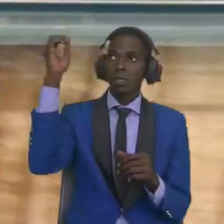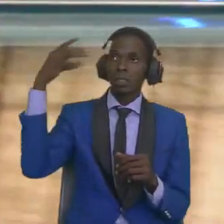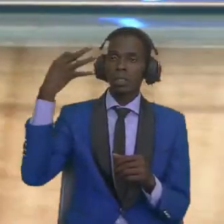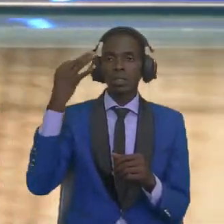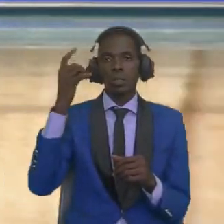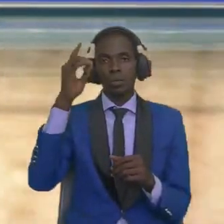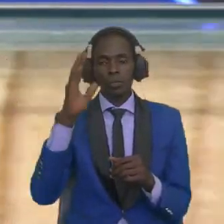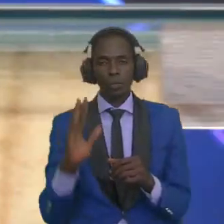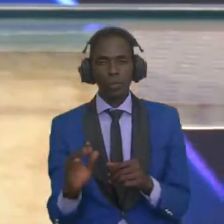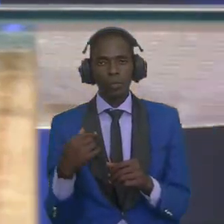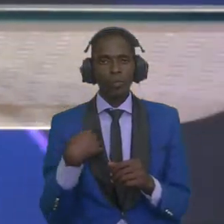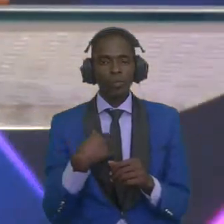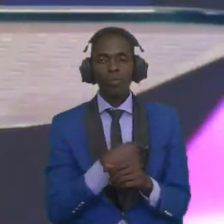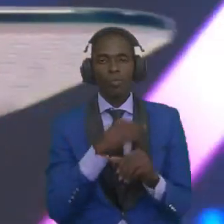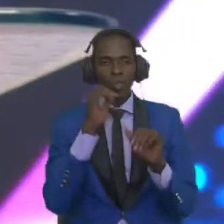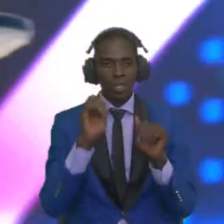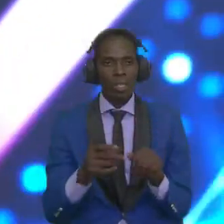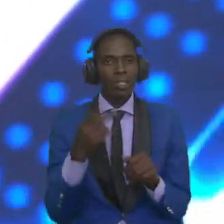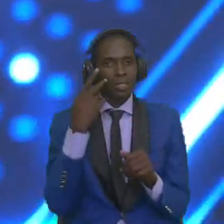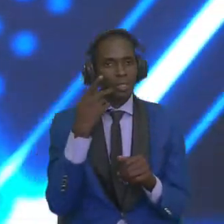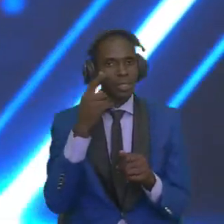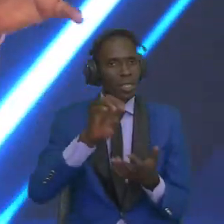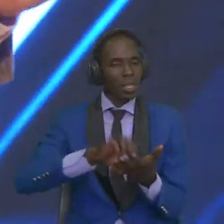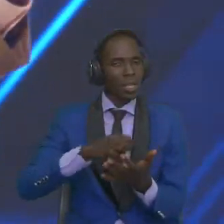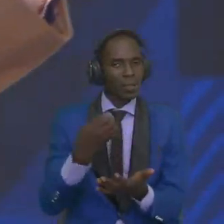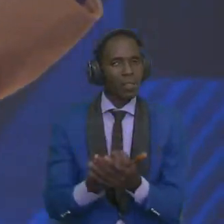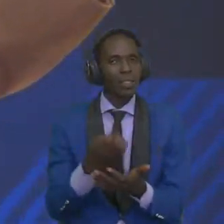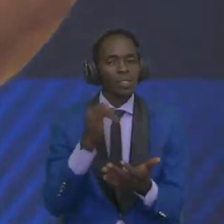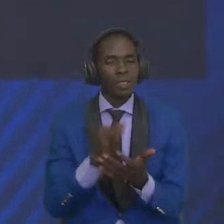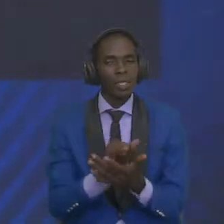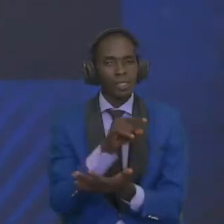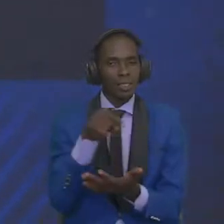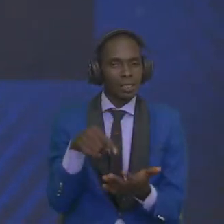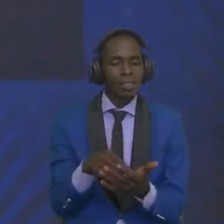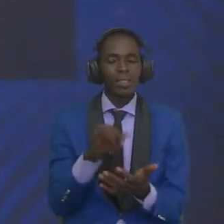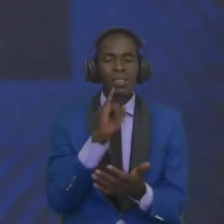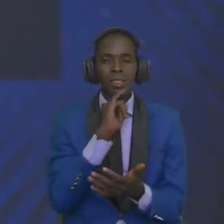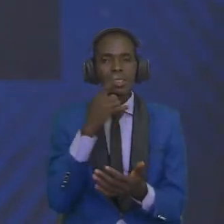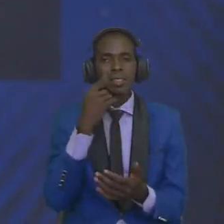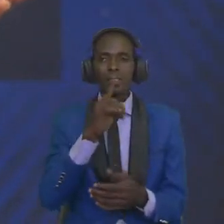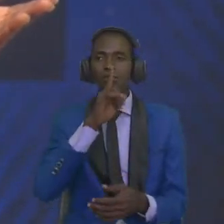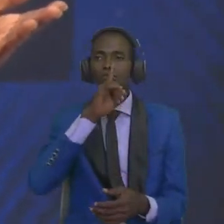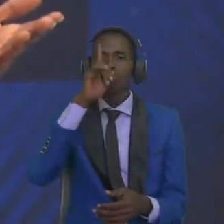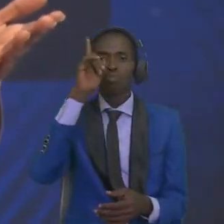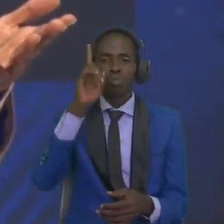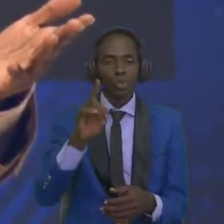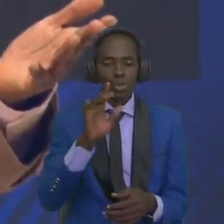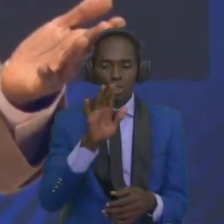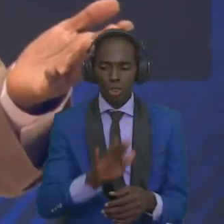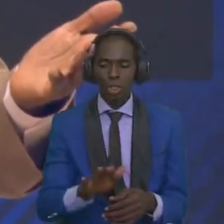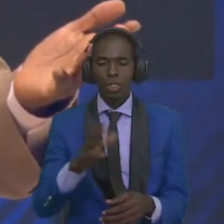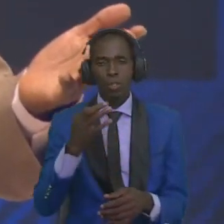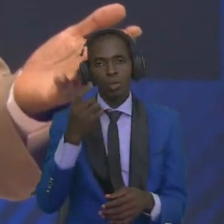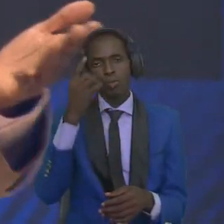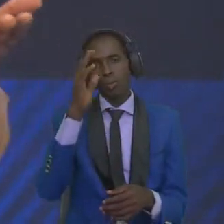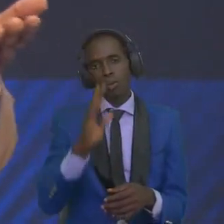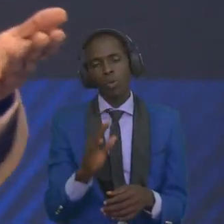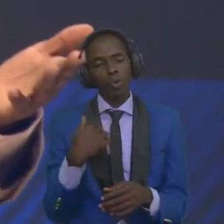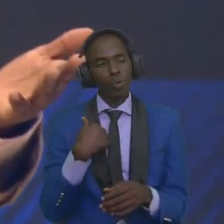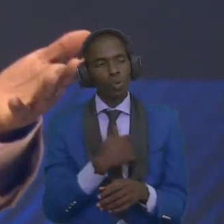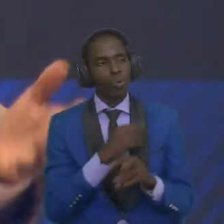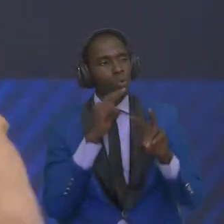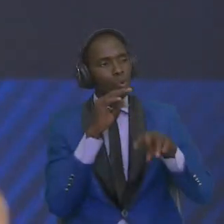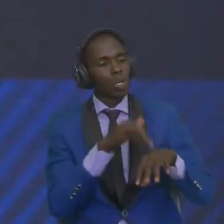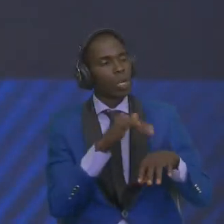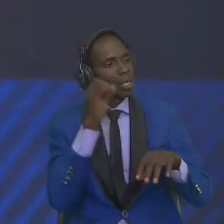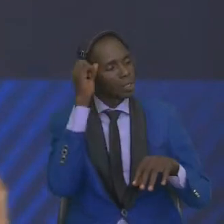can see the evidence that this is a real child of God. We look at his community. We